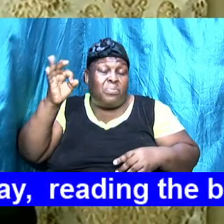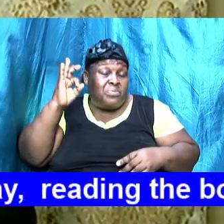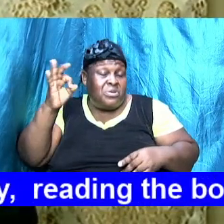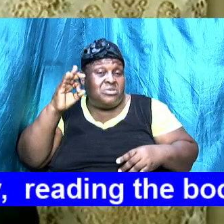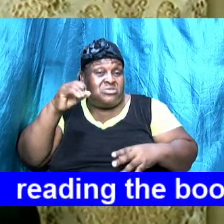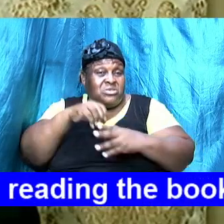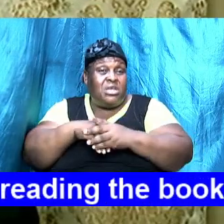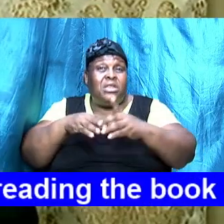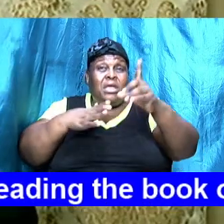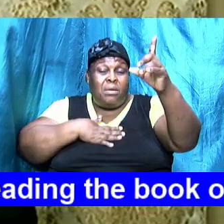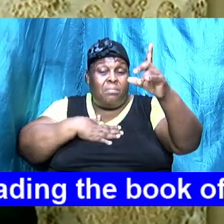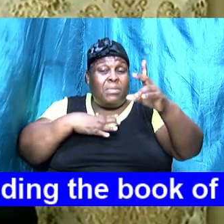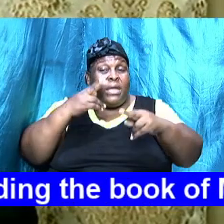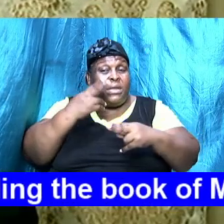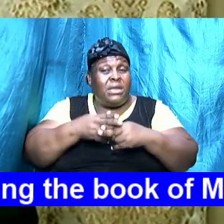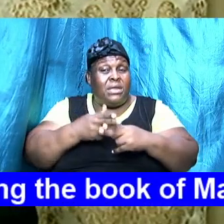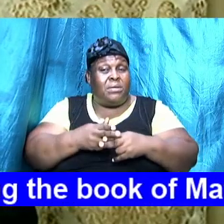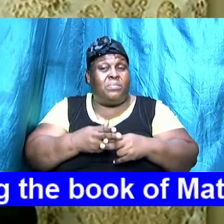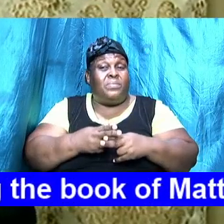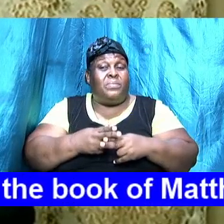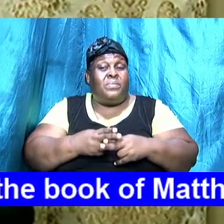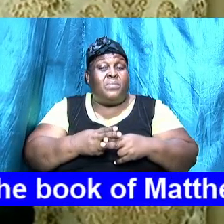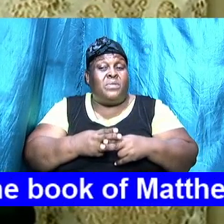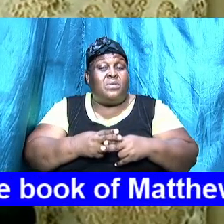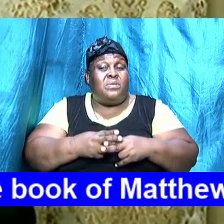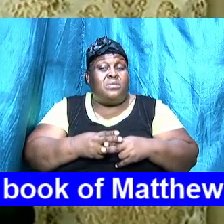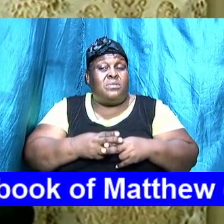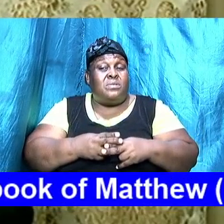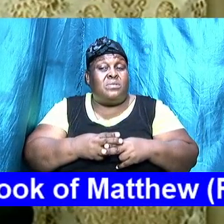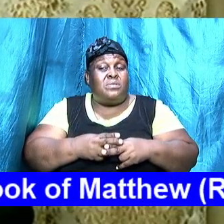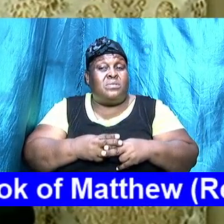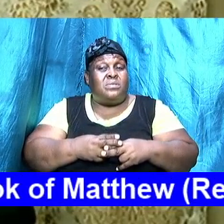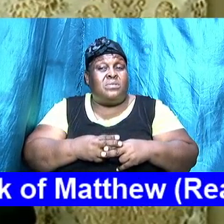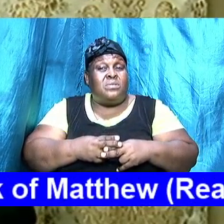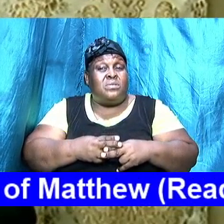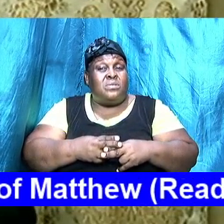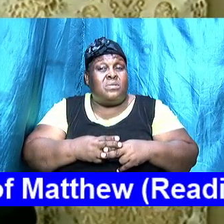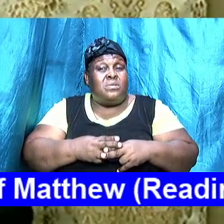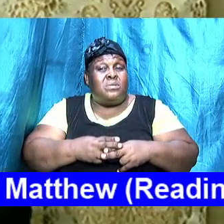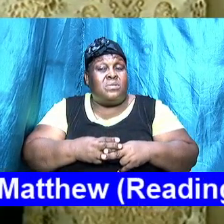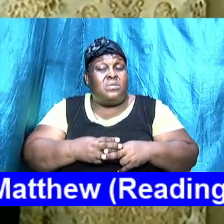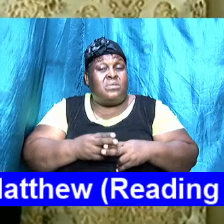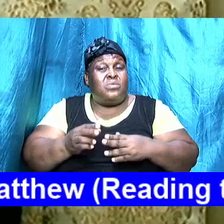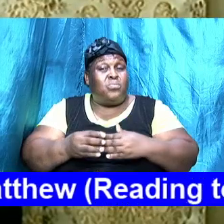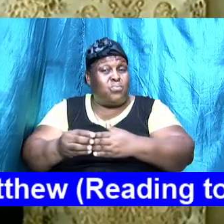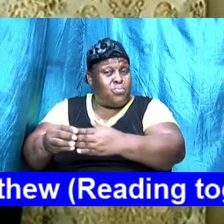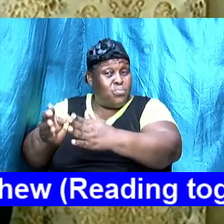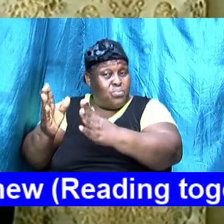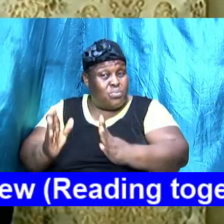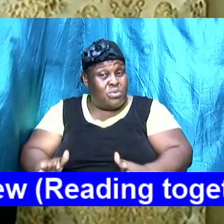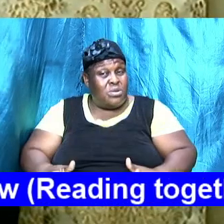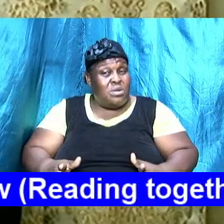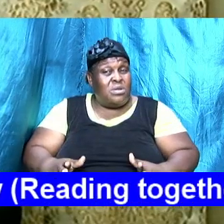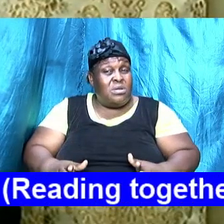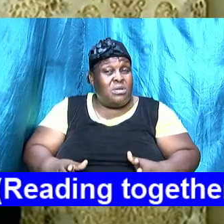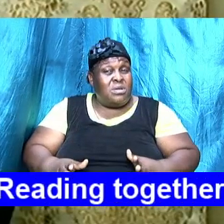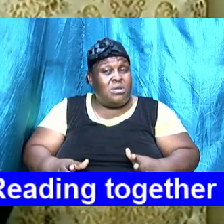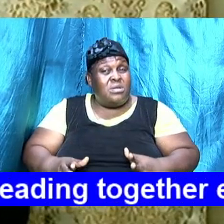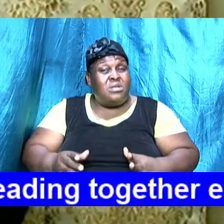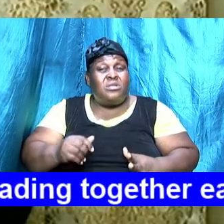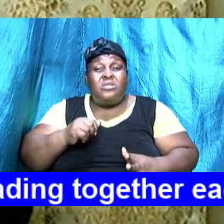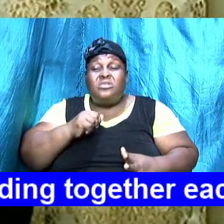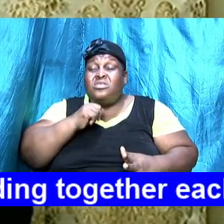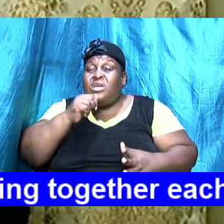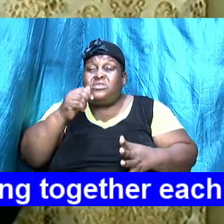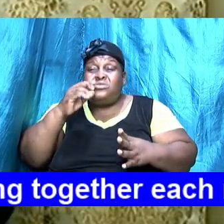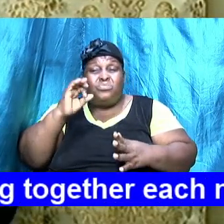of the land, the same rulers that Jesus told them to obey those that have the rule of you, over you, now told them not to preach in the name. They